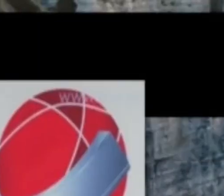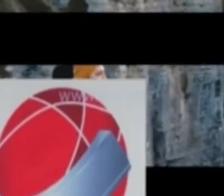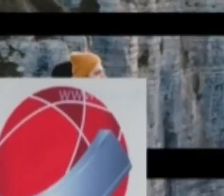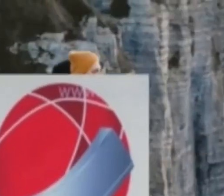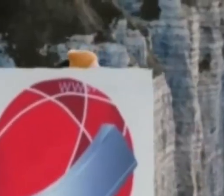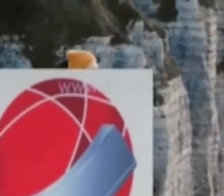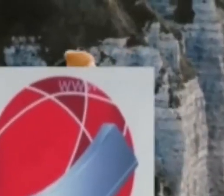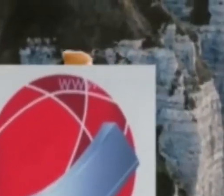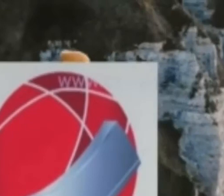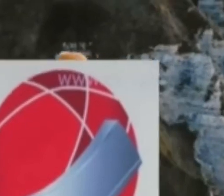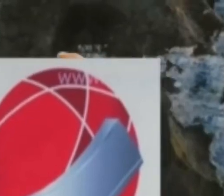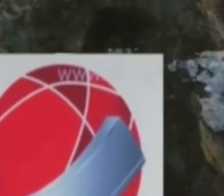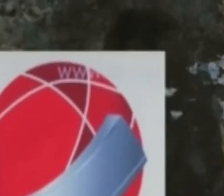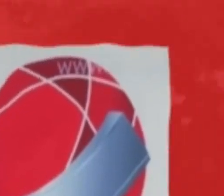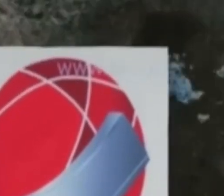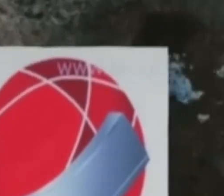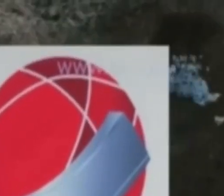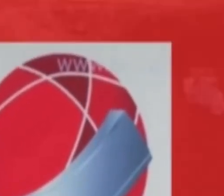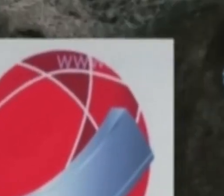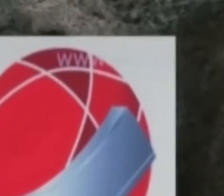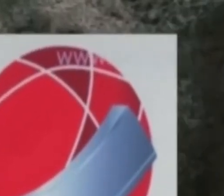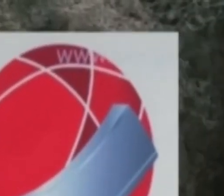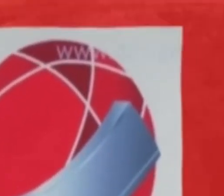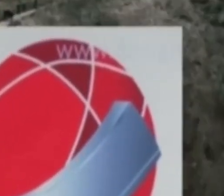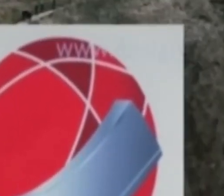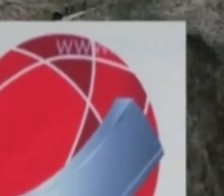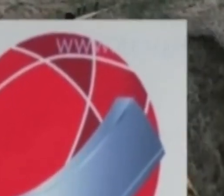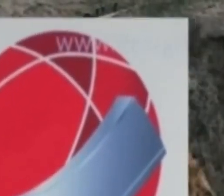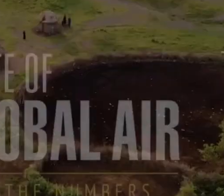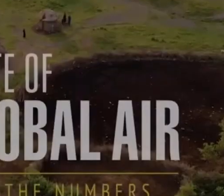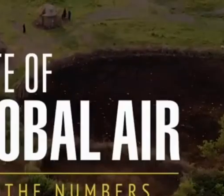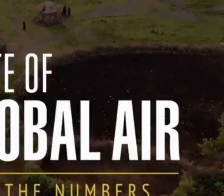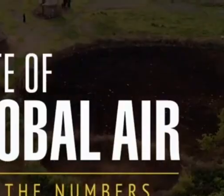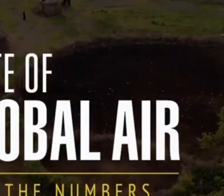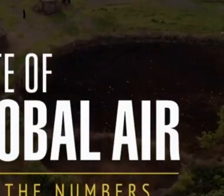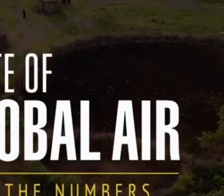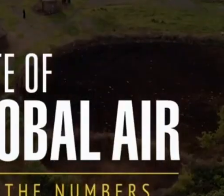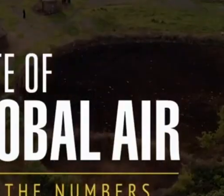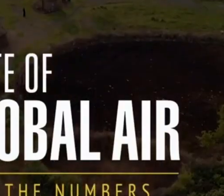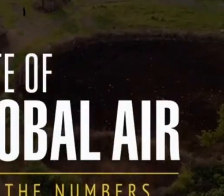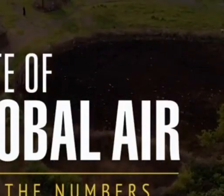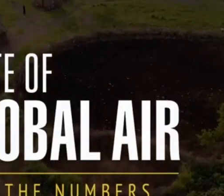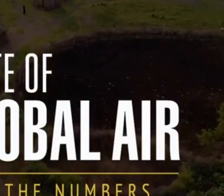say. So it is an active discussion, and I would just ask you, Lucas, to stay tuned.